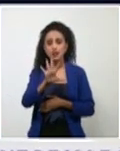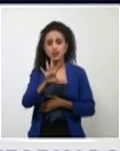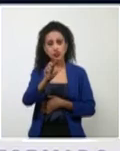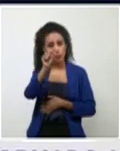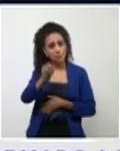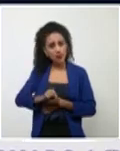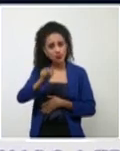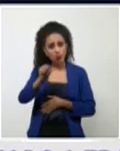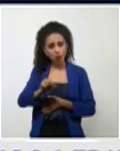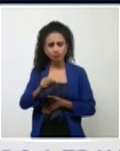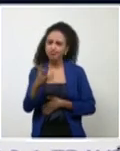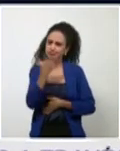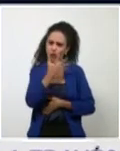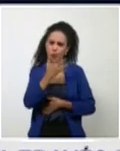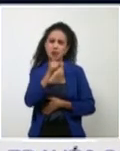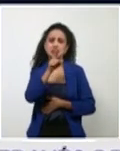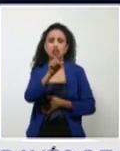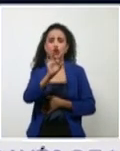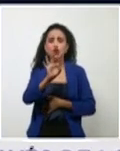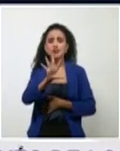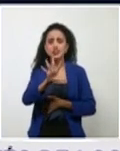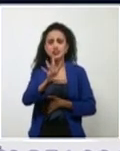185 countries